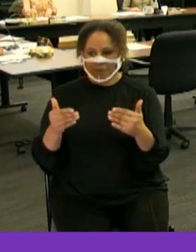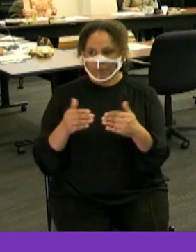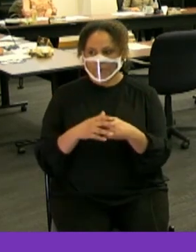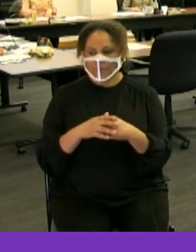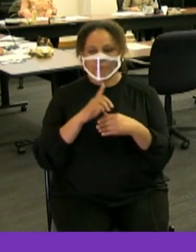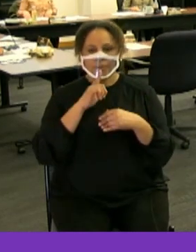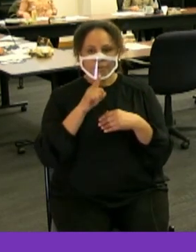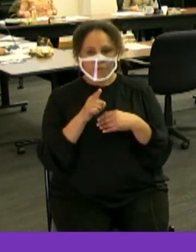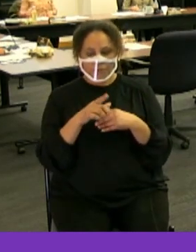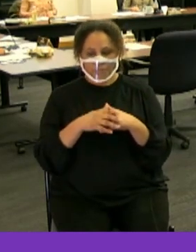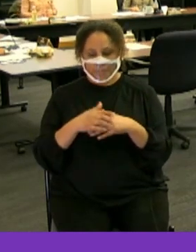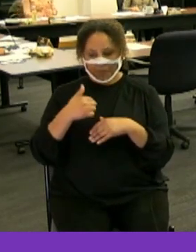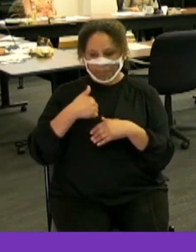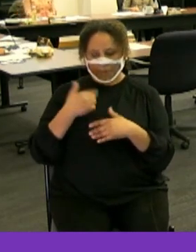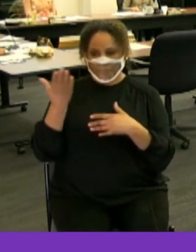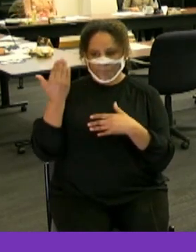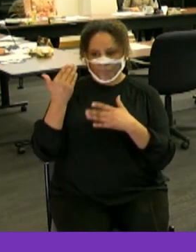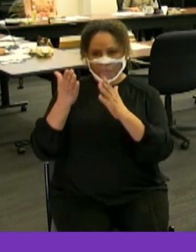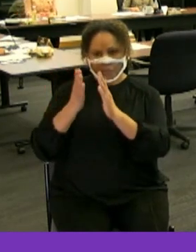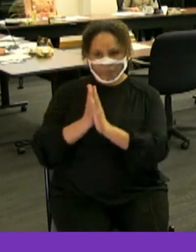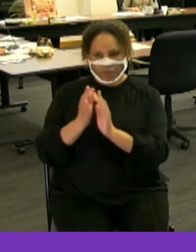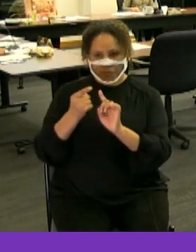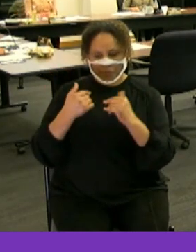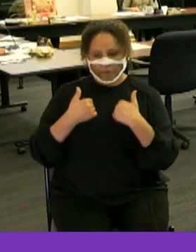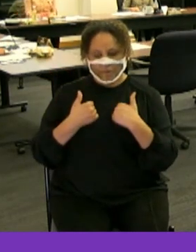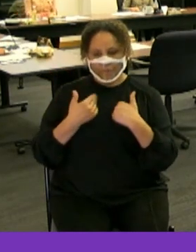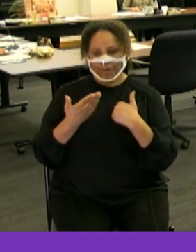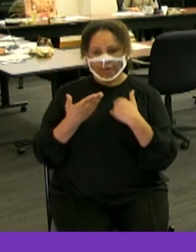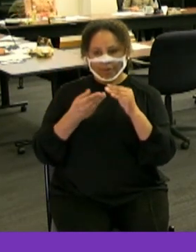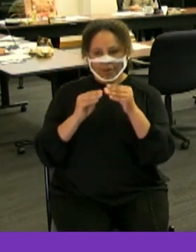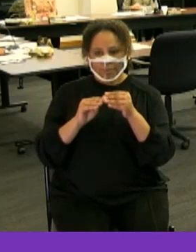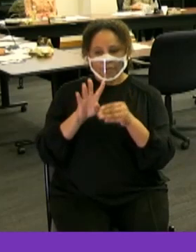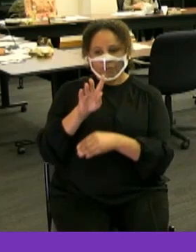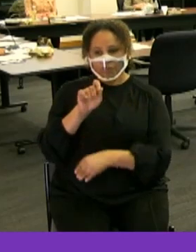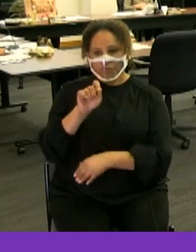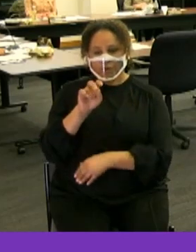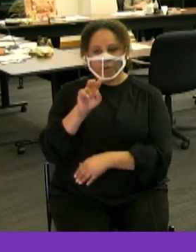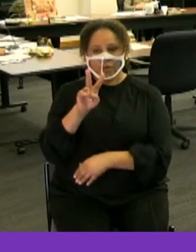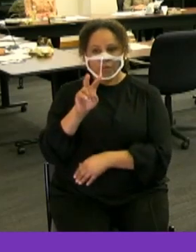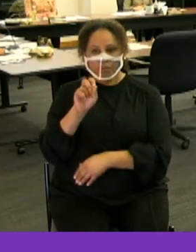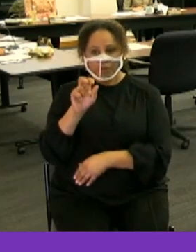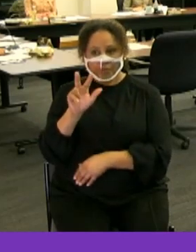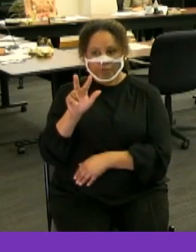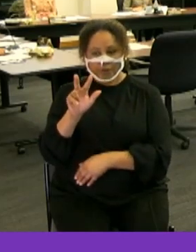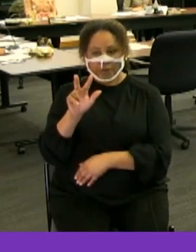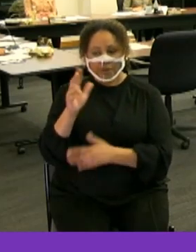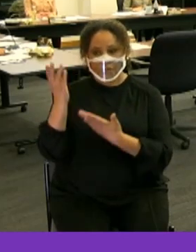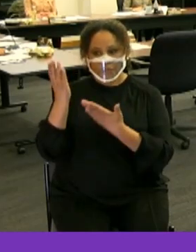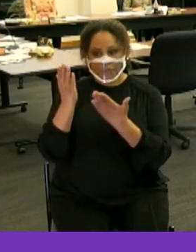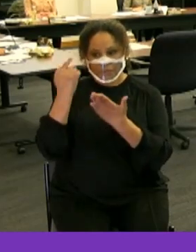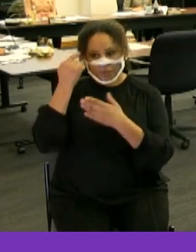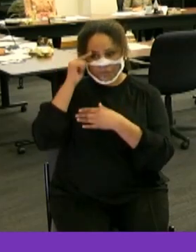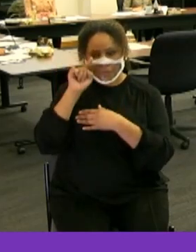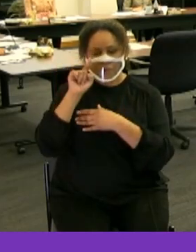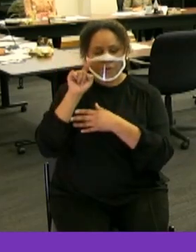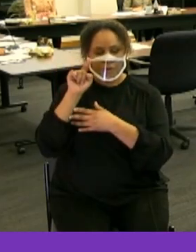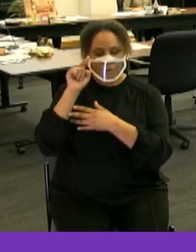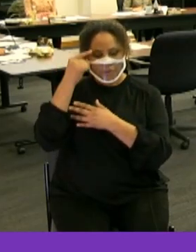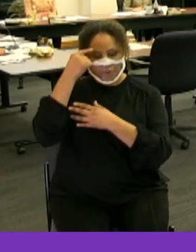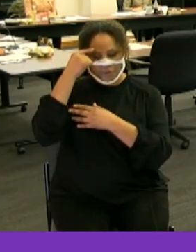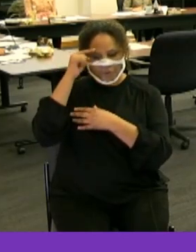Sure. So I requested to have item 4.2.3, contractual service for the